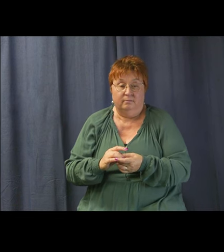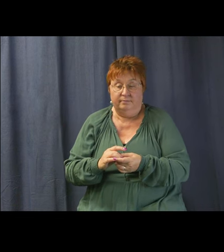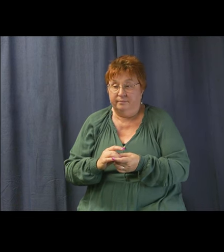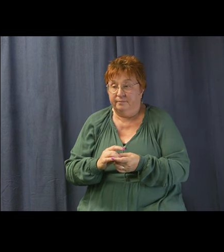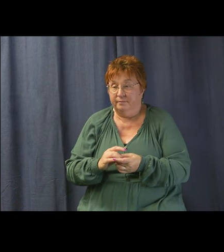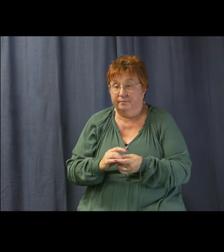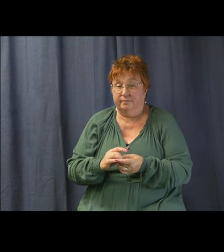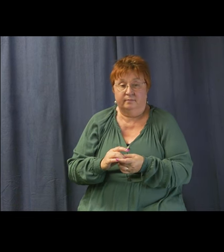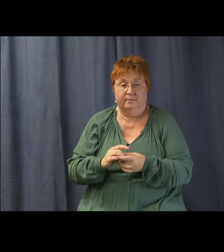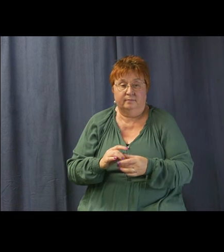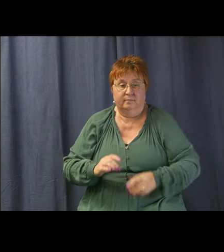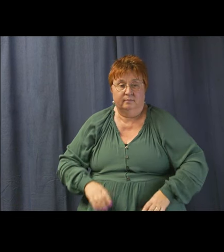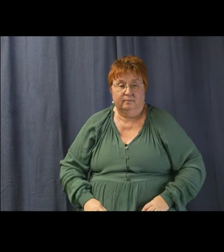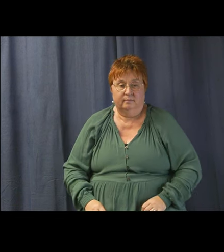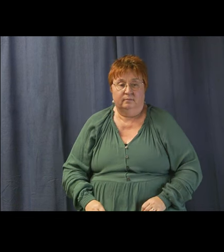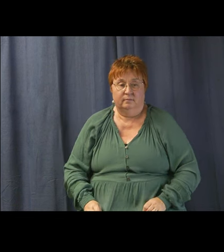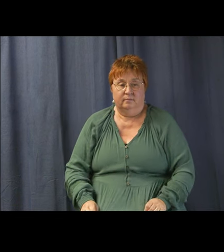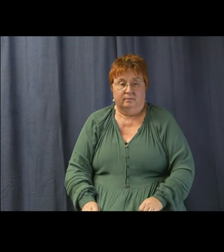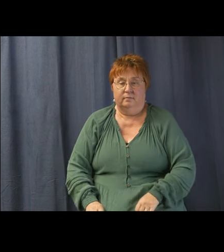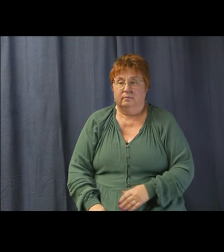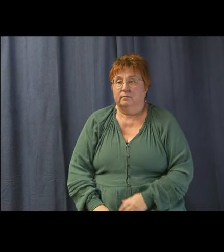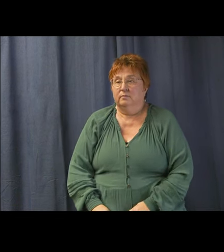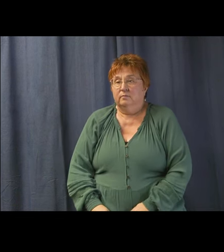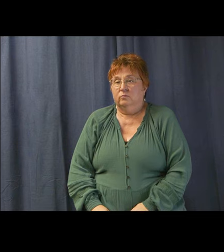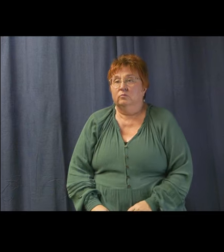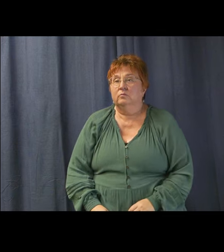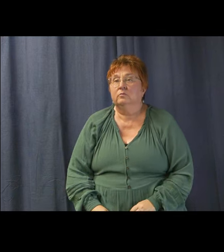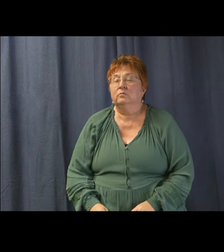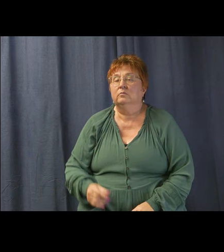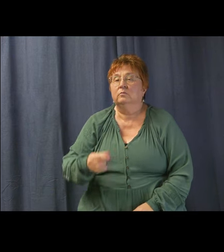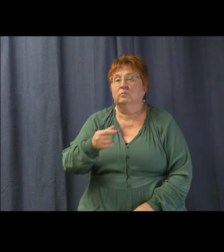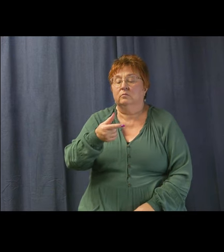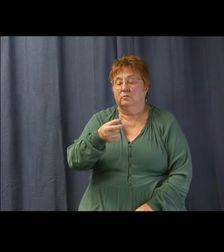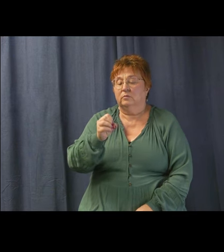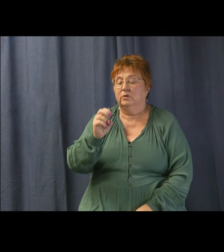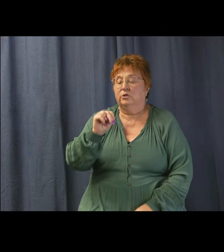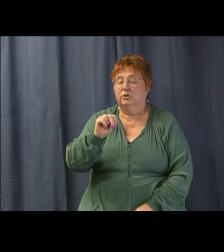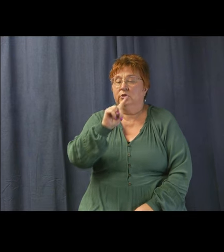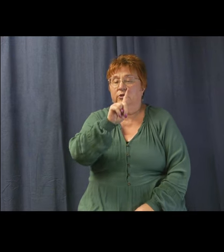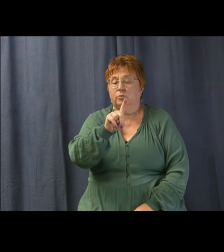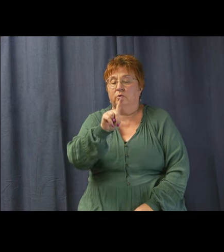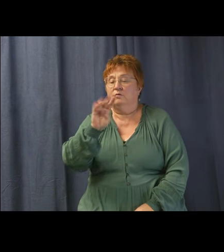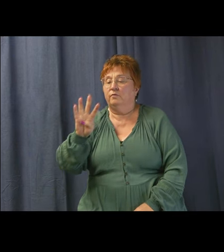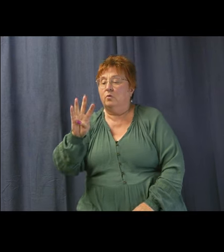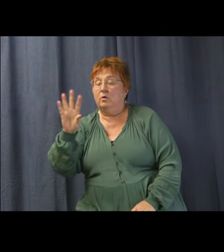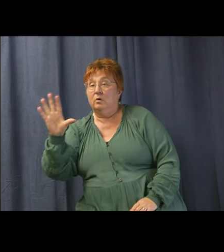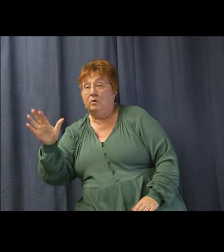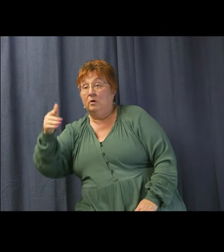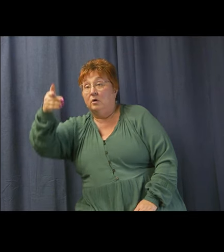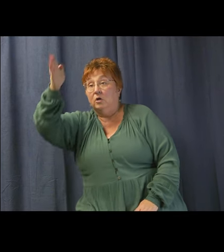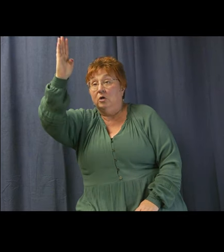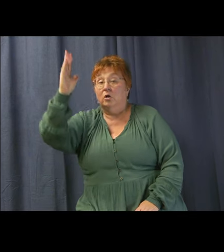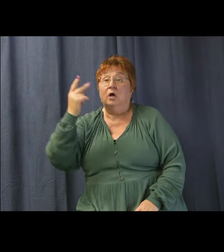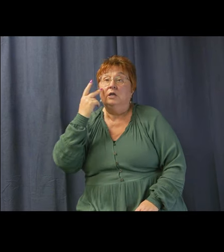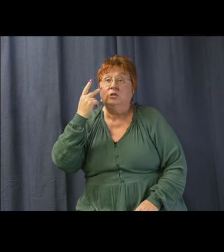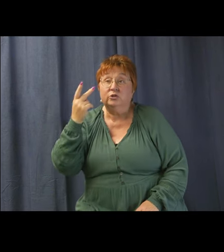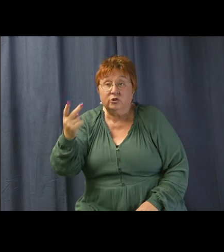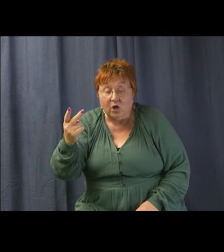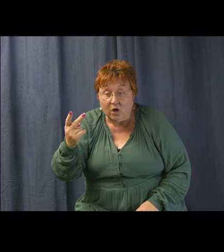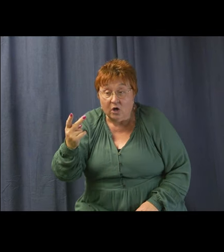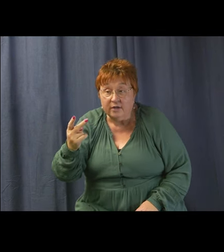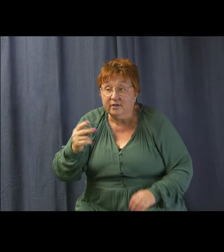So that is the key. And then it says in Genesis 1, 4, and 5, God saw what?